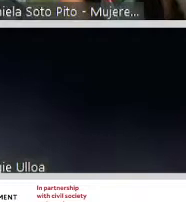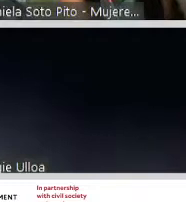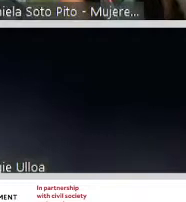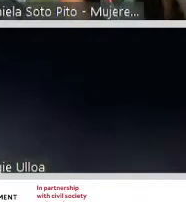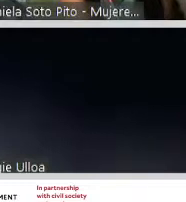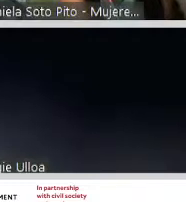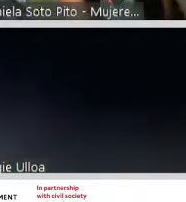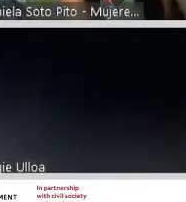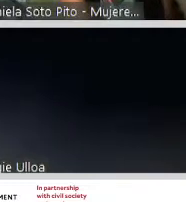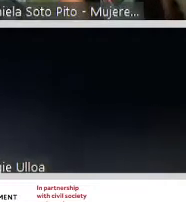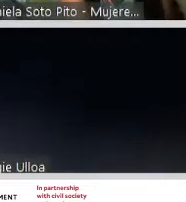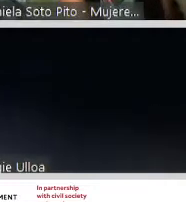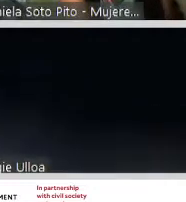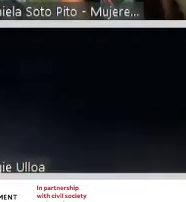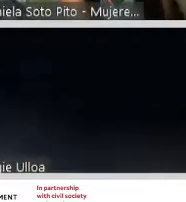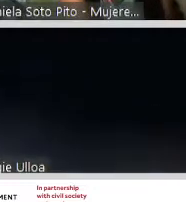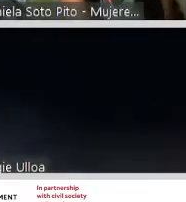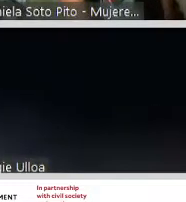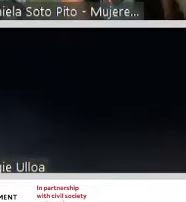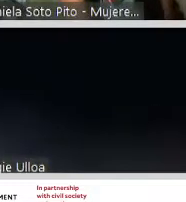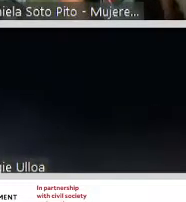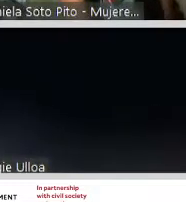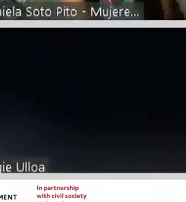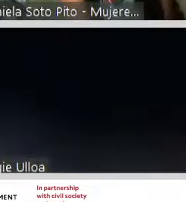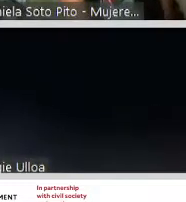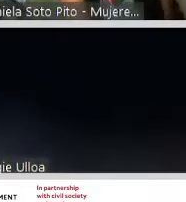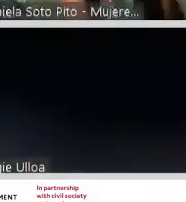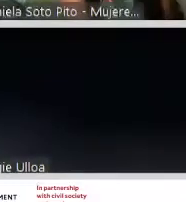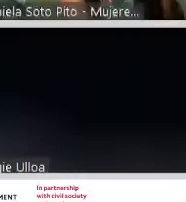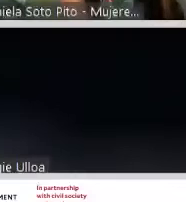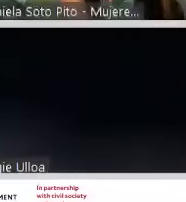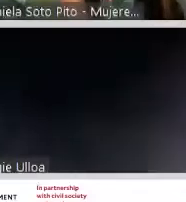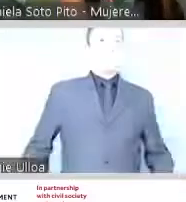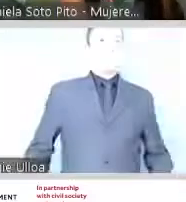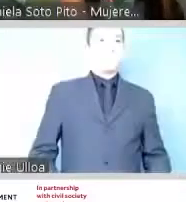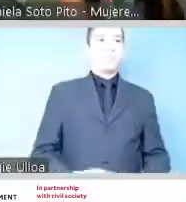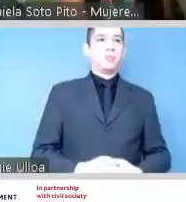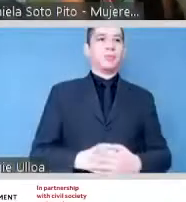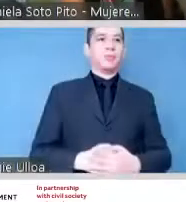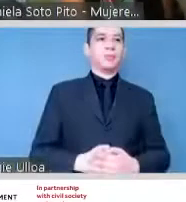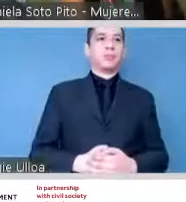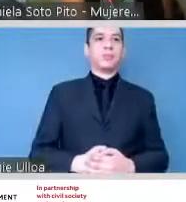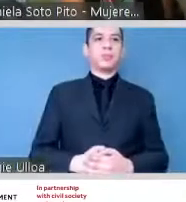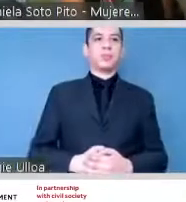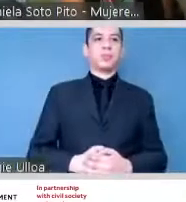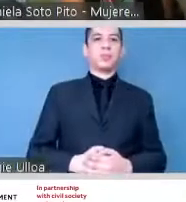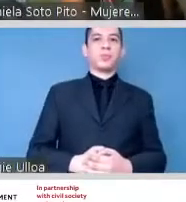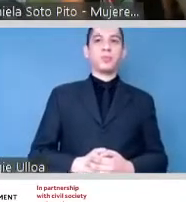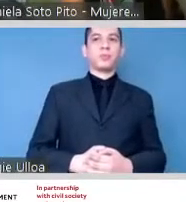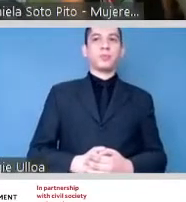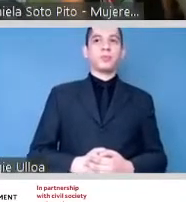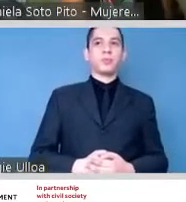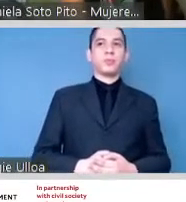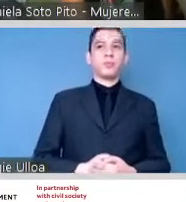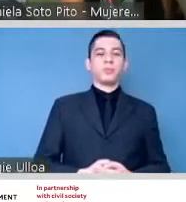We have different protocols on democracy and good governance, the gender policy, the women, peace and security component